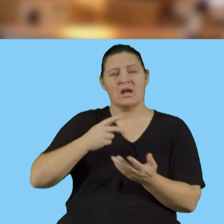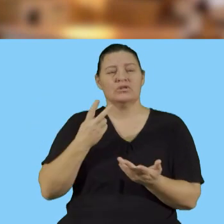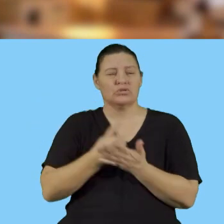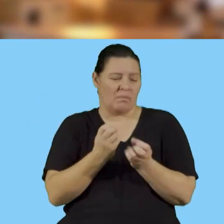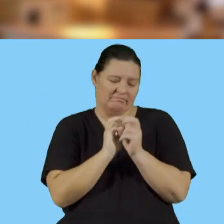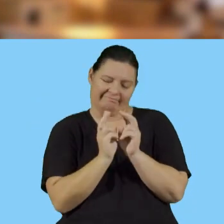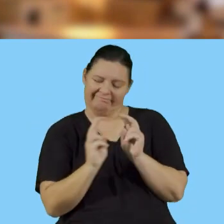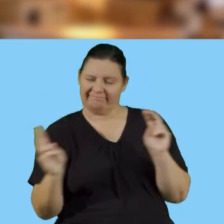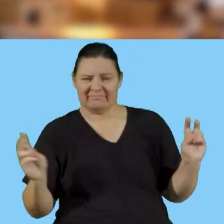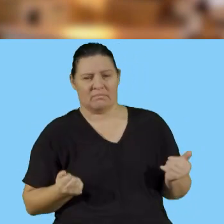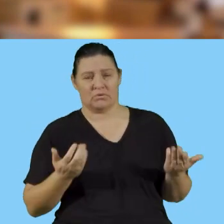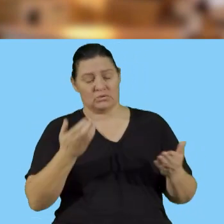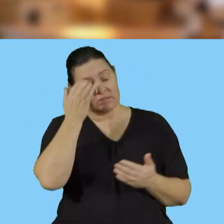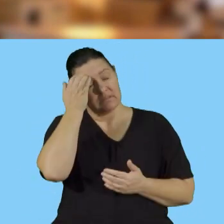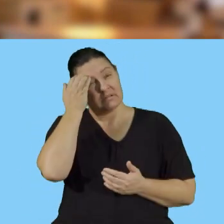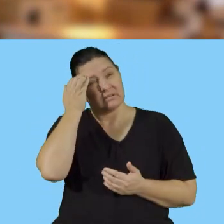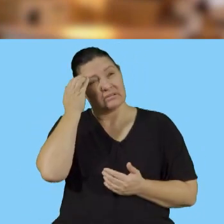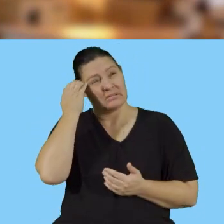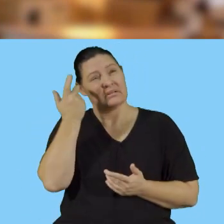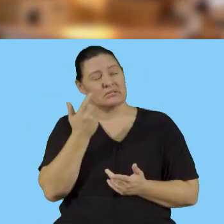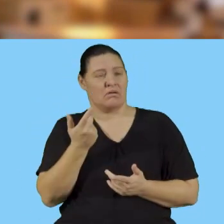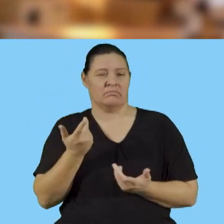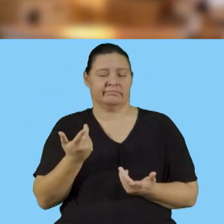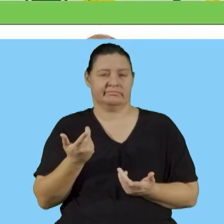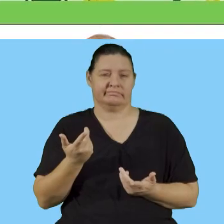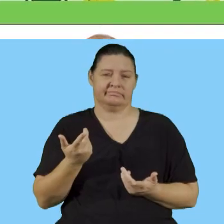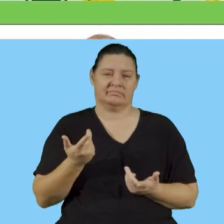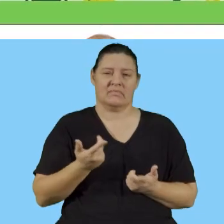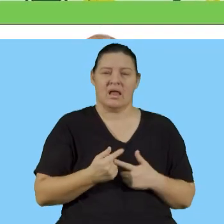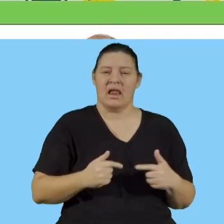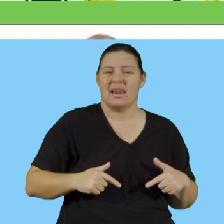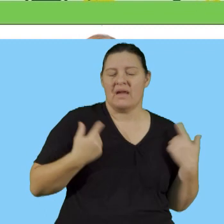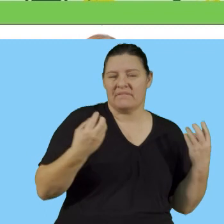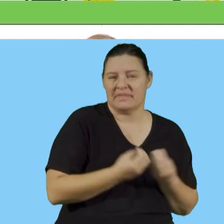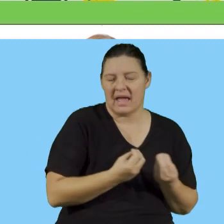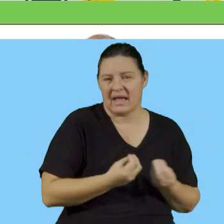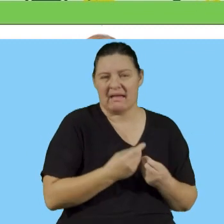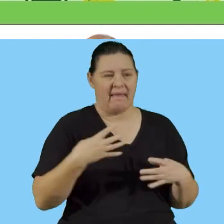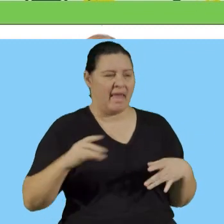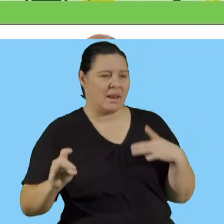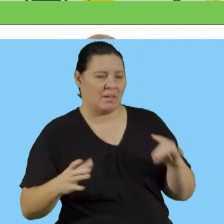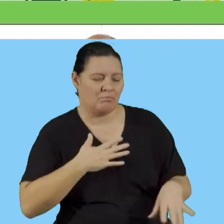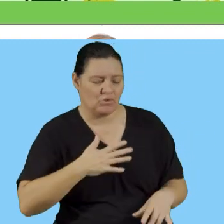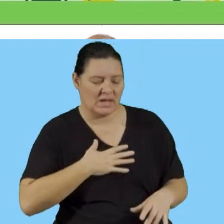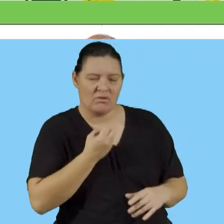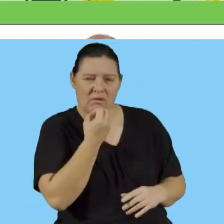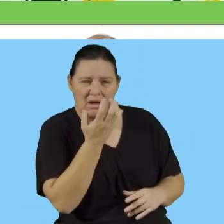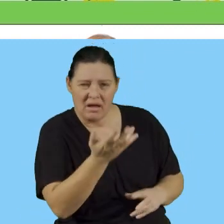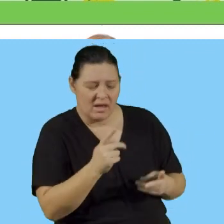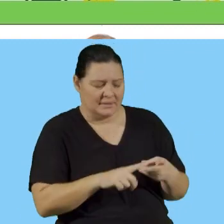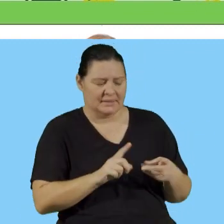by multiple things. We find carbon dioxide emitted by living organisms such as animals. We find it